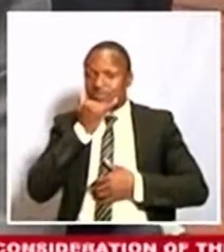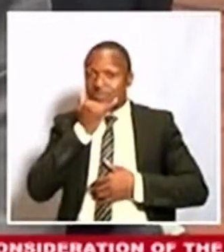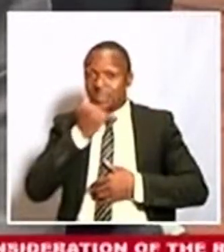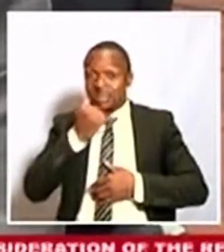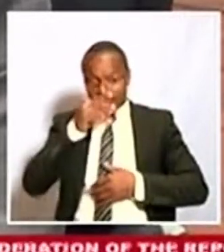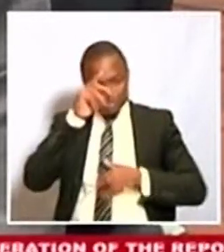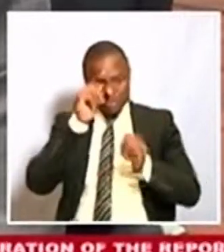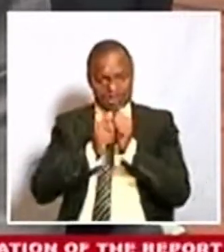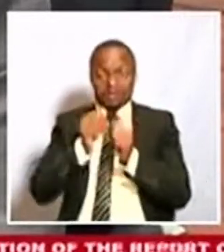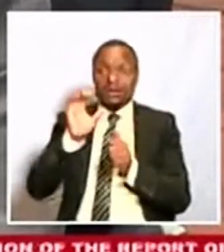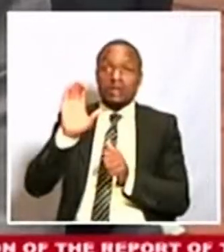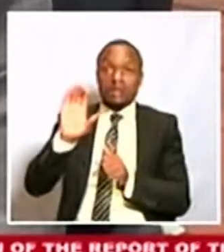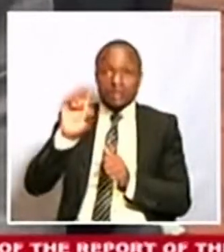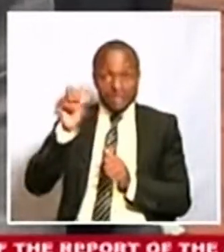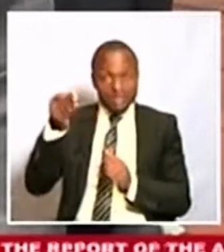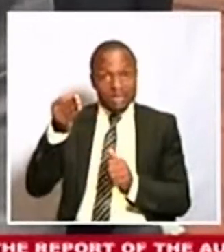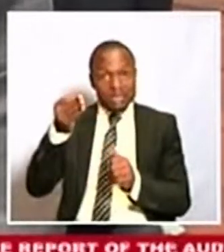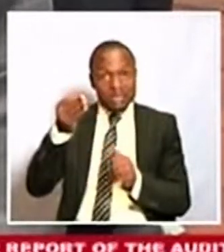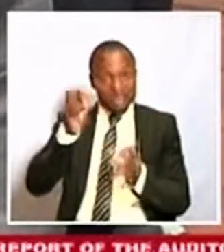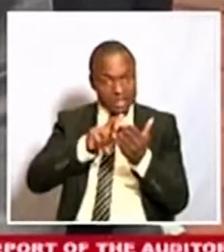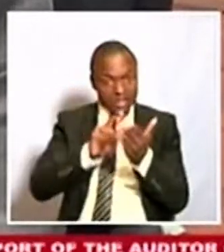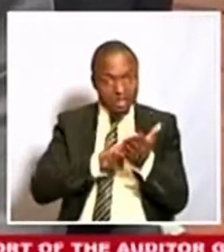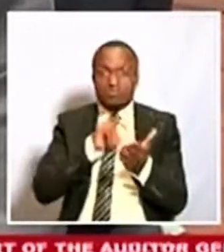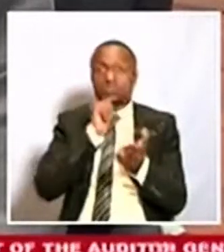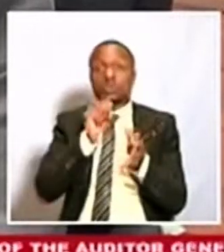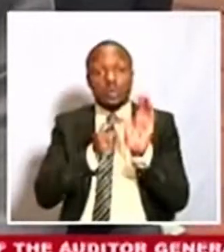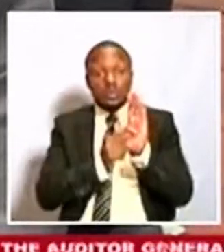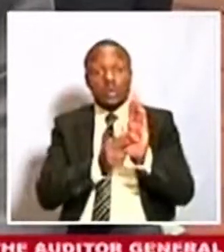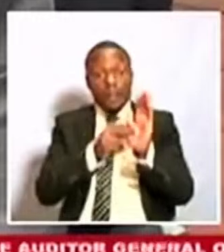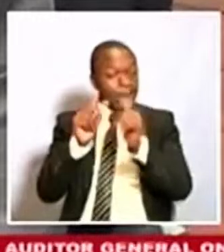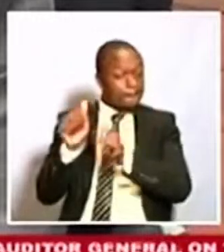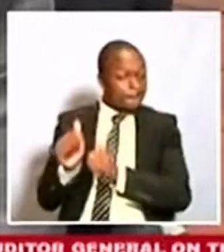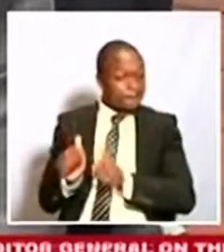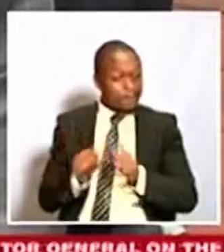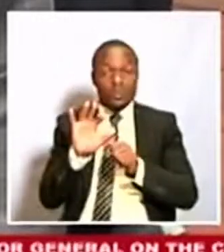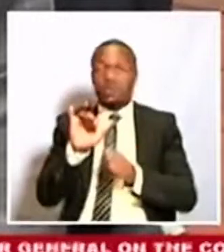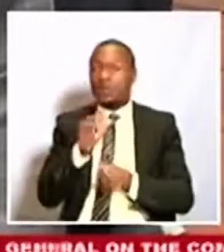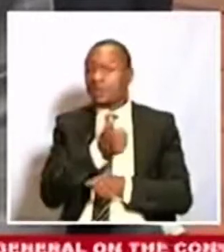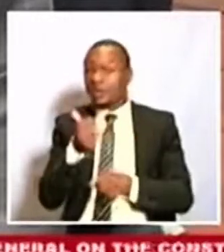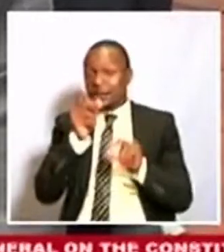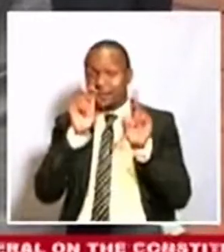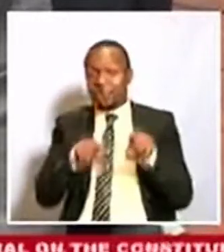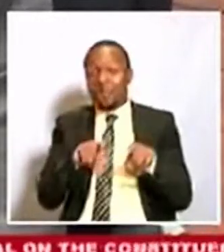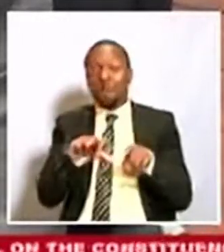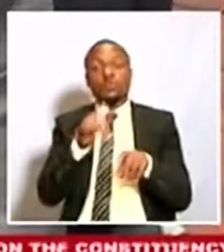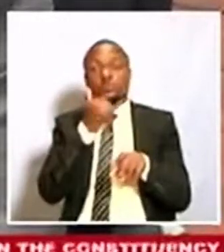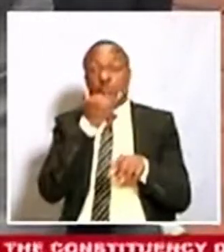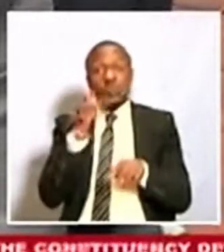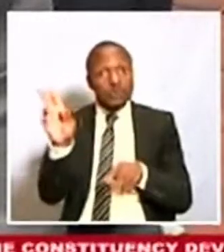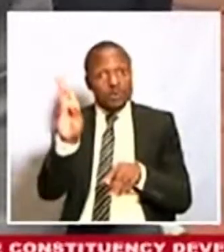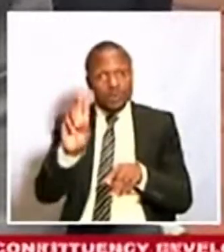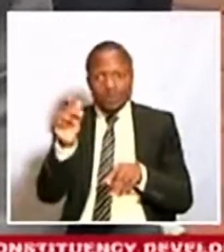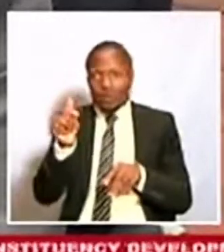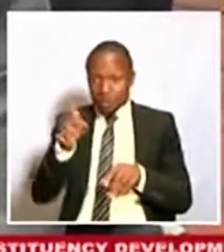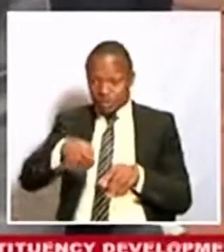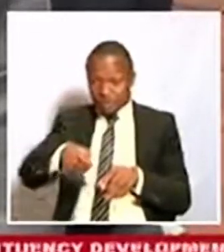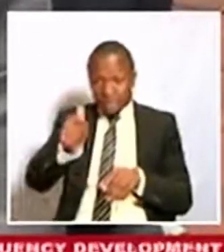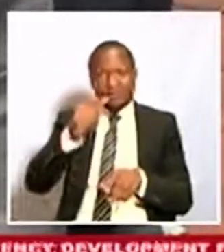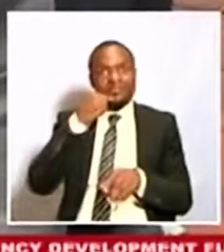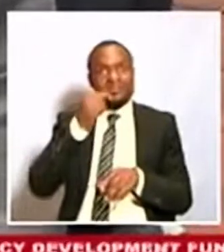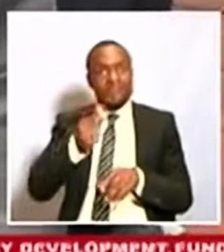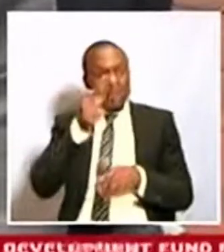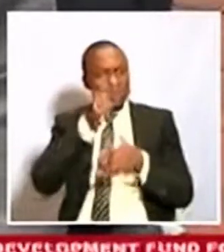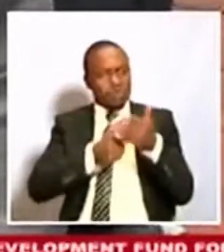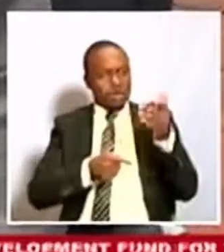CDF guidelines or act does not show any action to anyone who misapplies the money, you are the ones who are speaking like that. What more